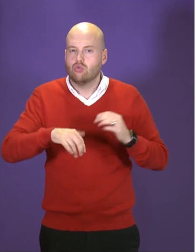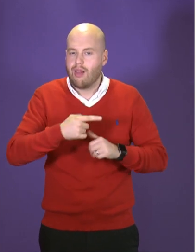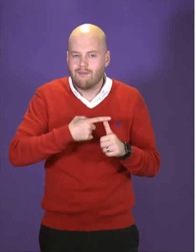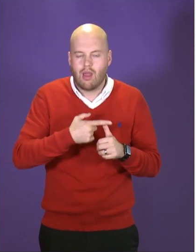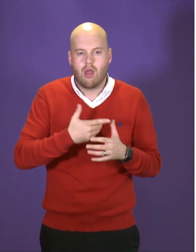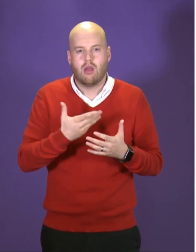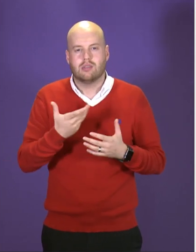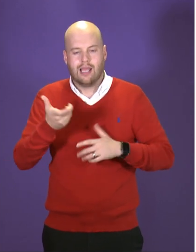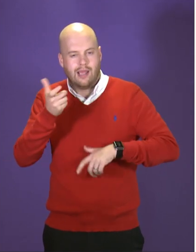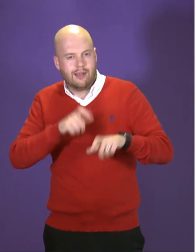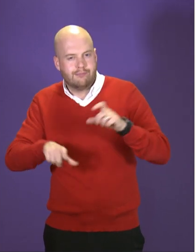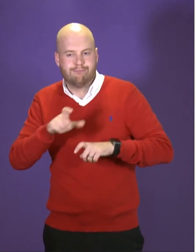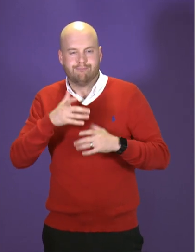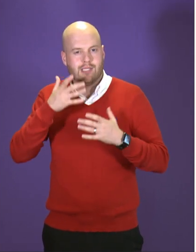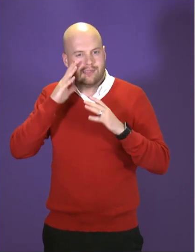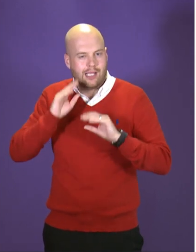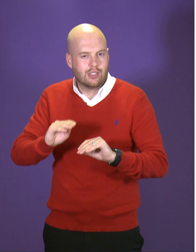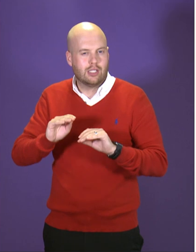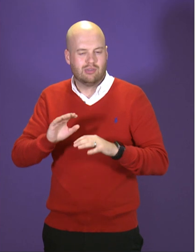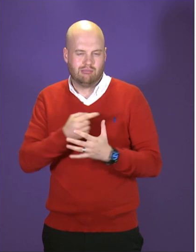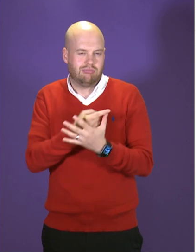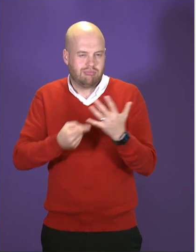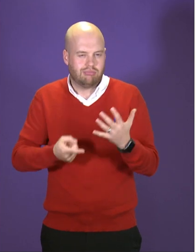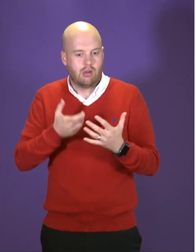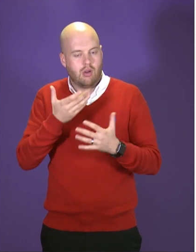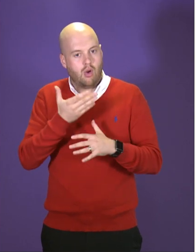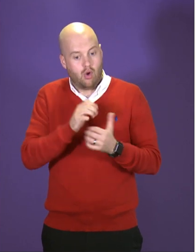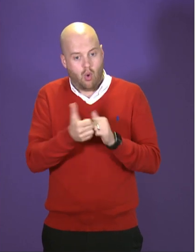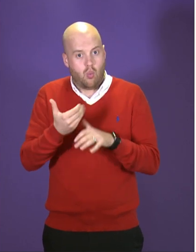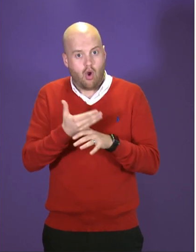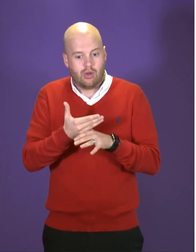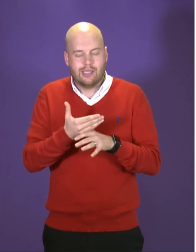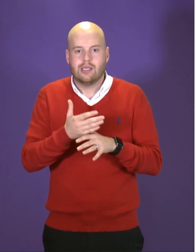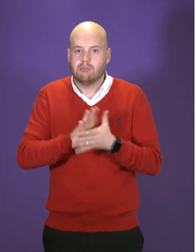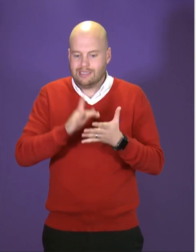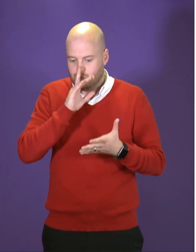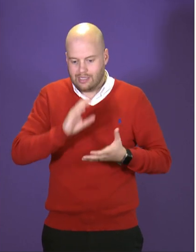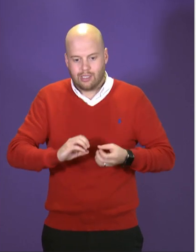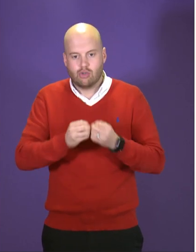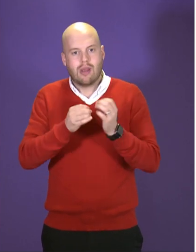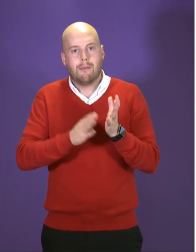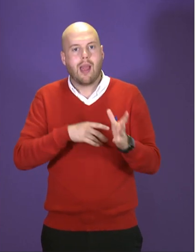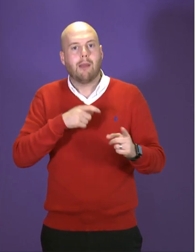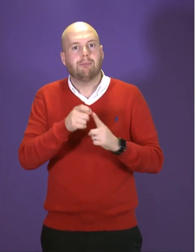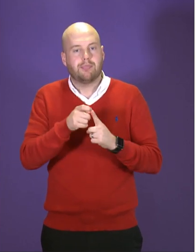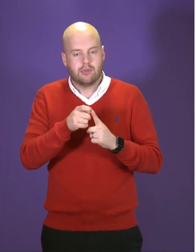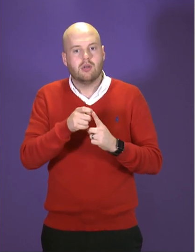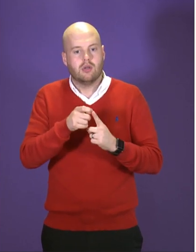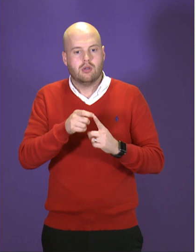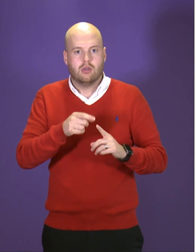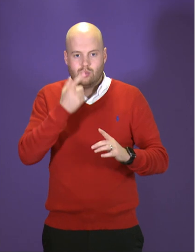and transportation, communication, so we are creating a regional map where we can